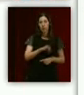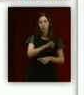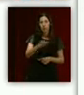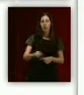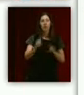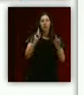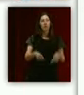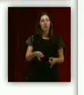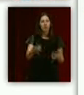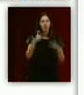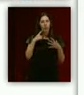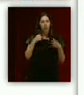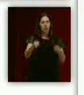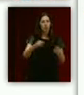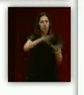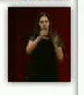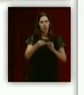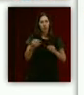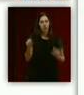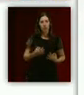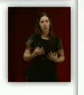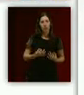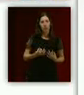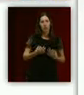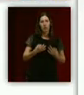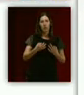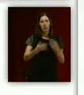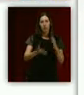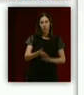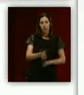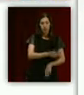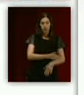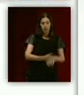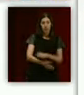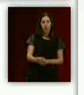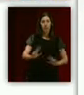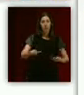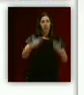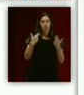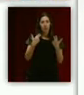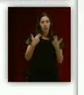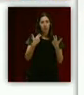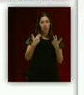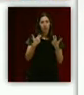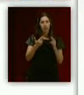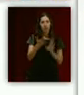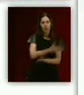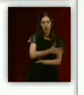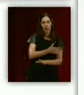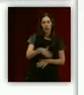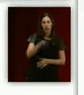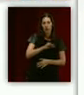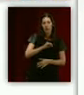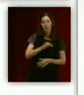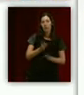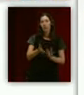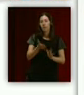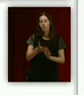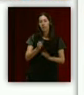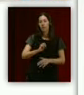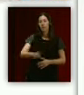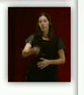on site, and we also have some strength sensors in the